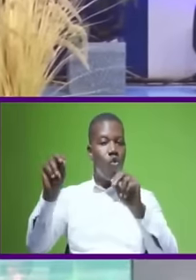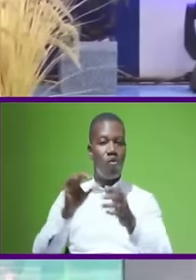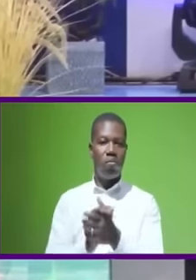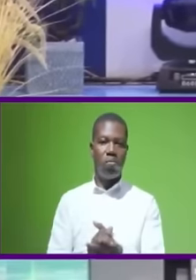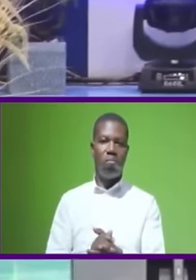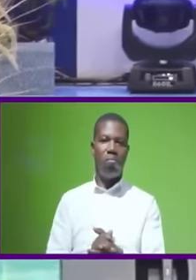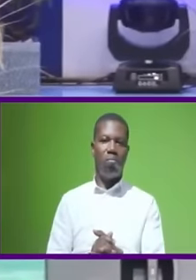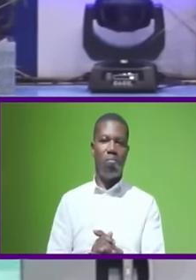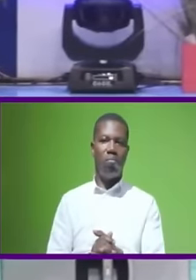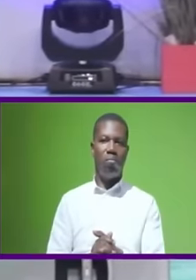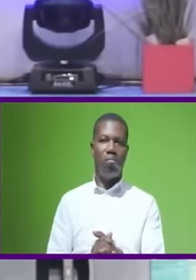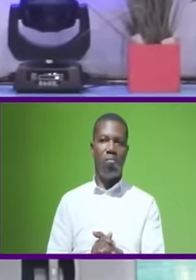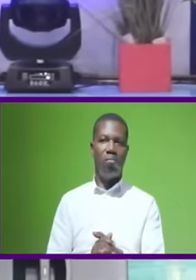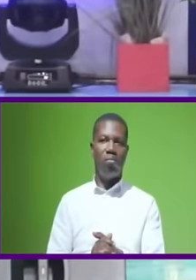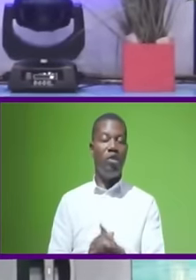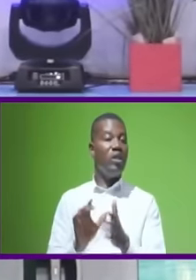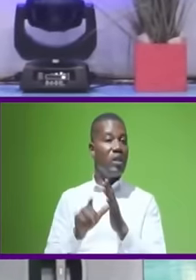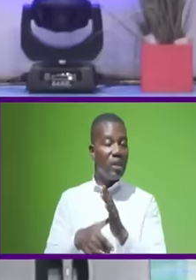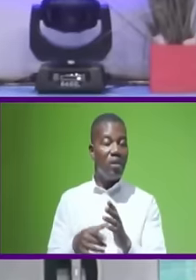church.